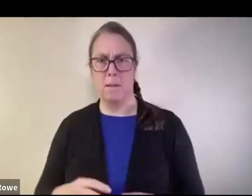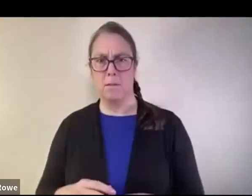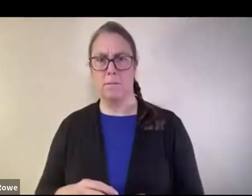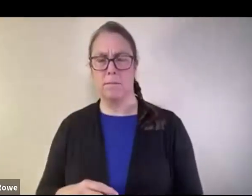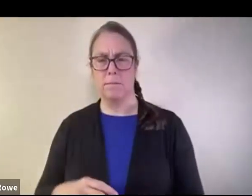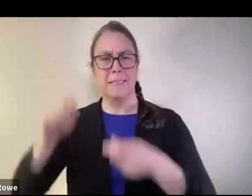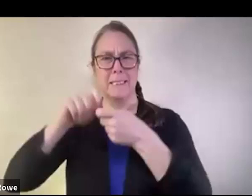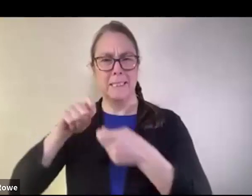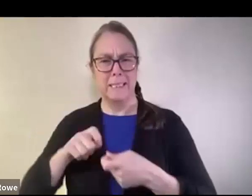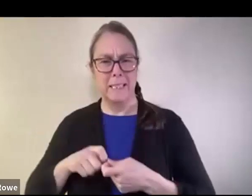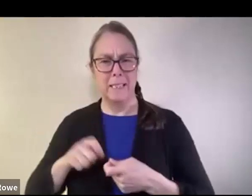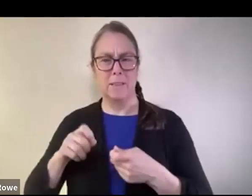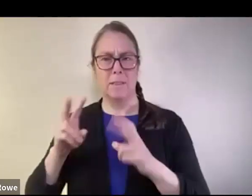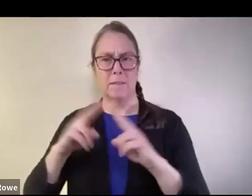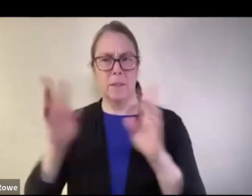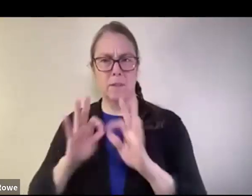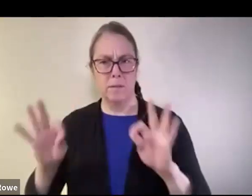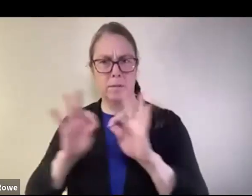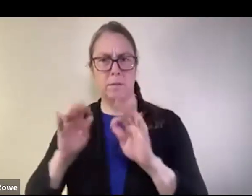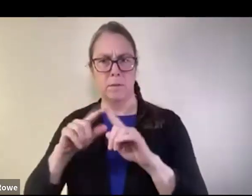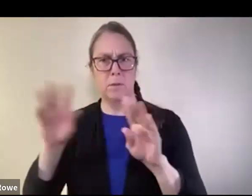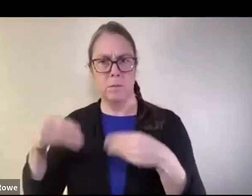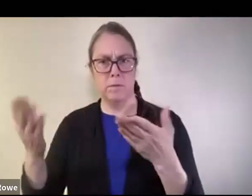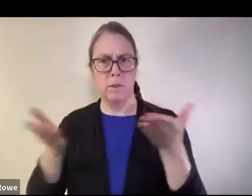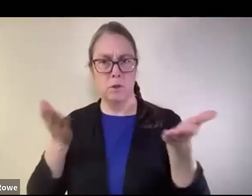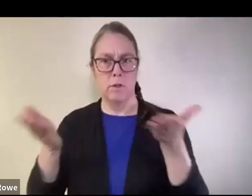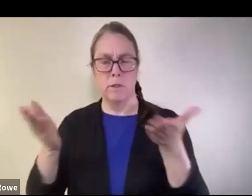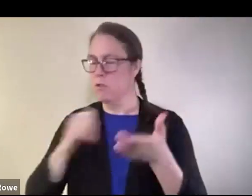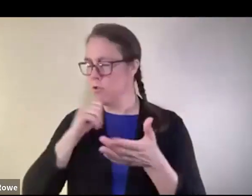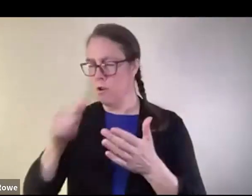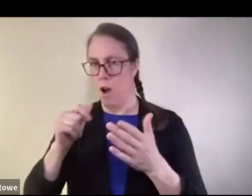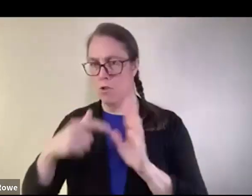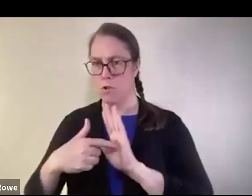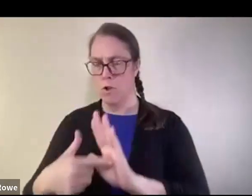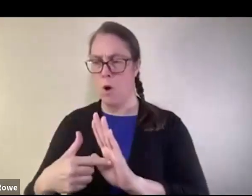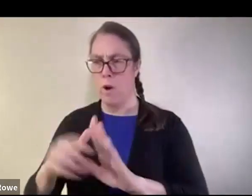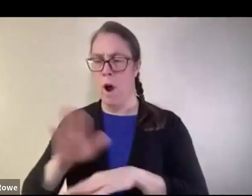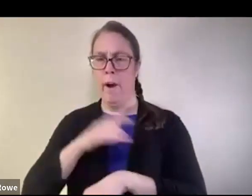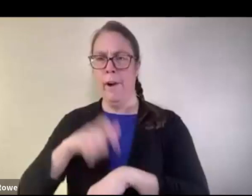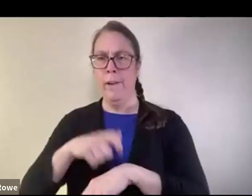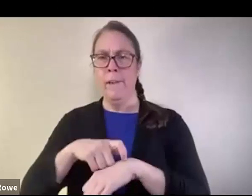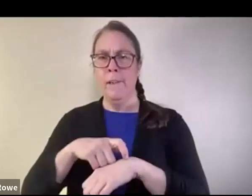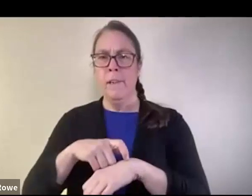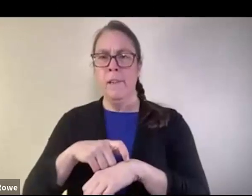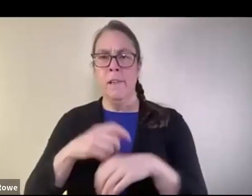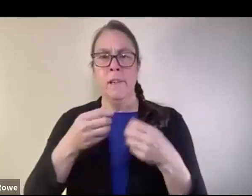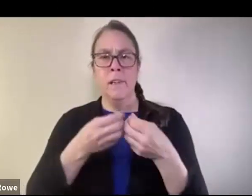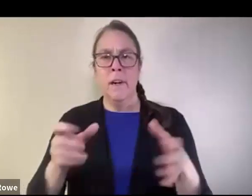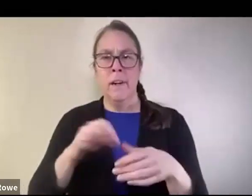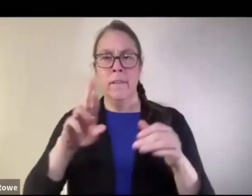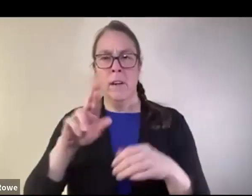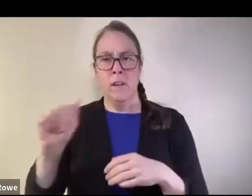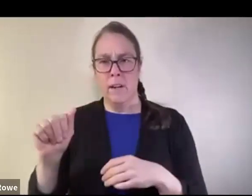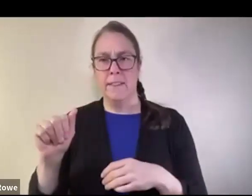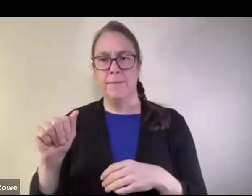Details important to provide services are not revealed in a timely manner. Loss of RA,